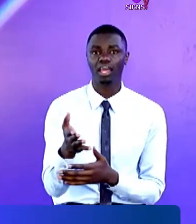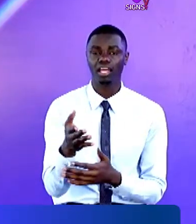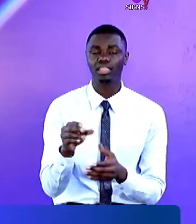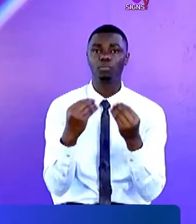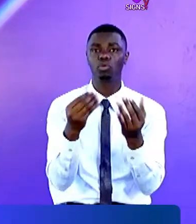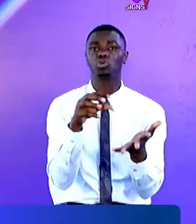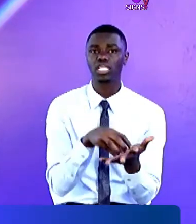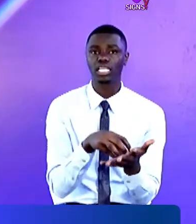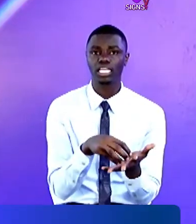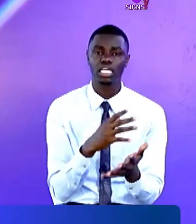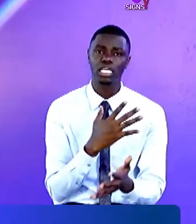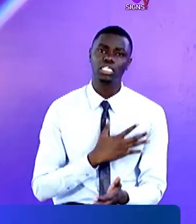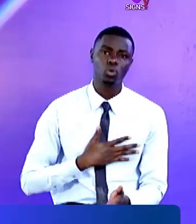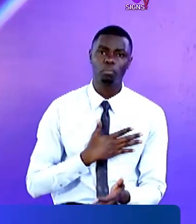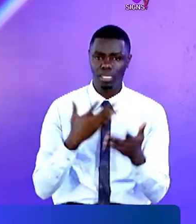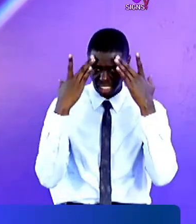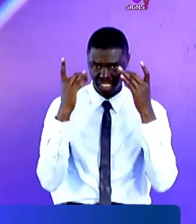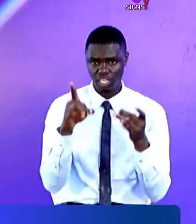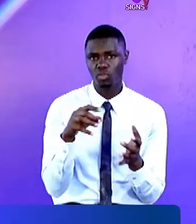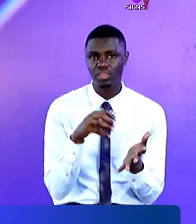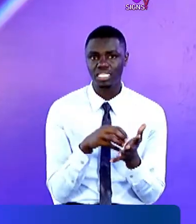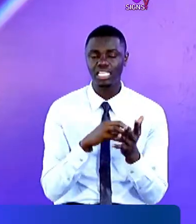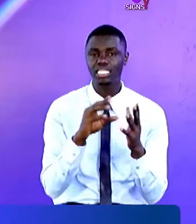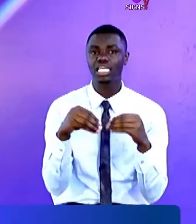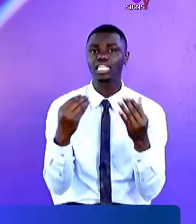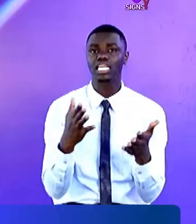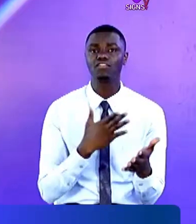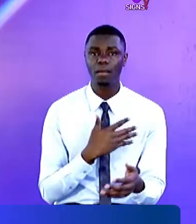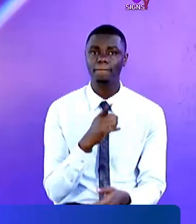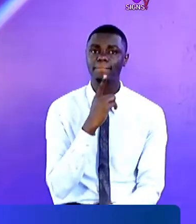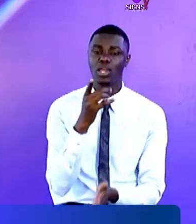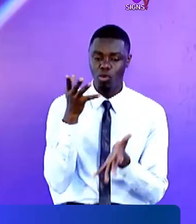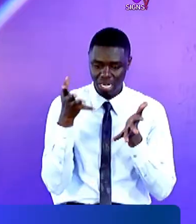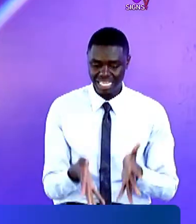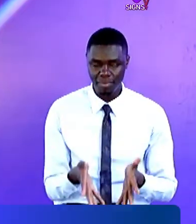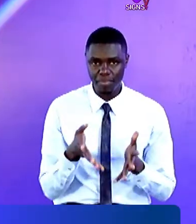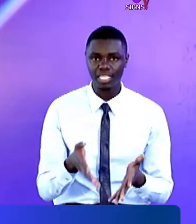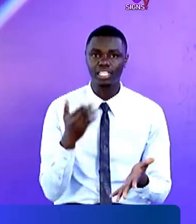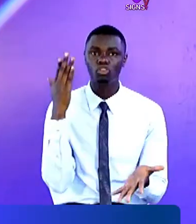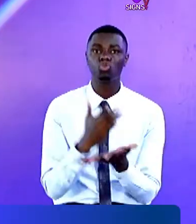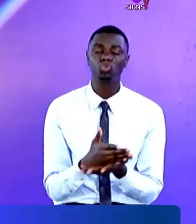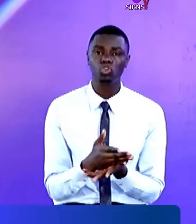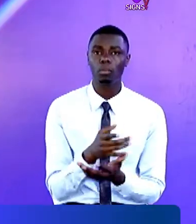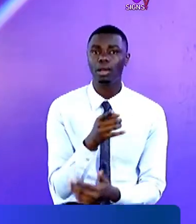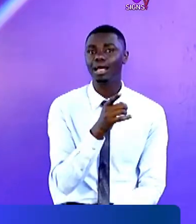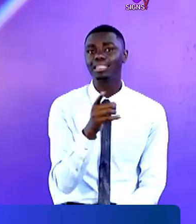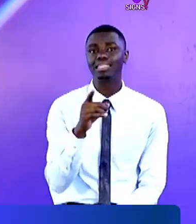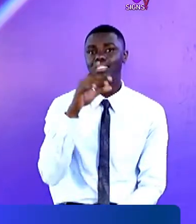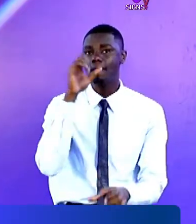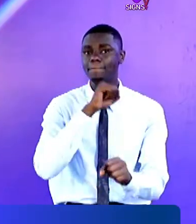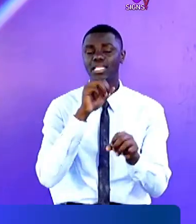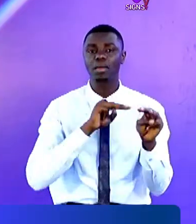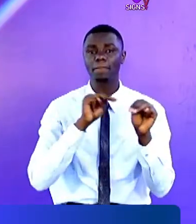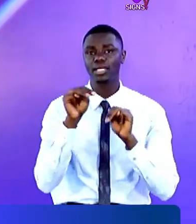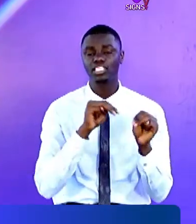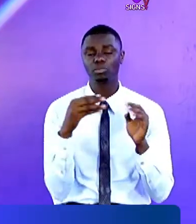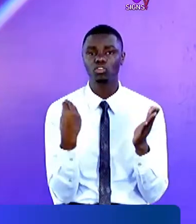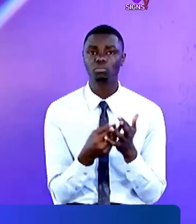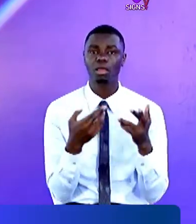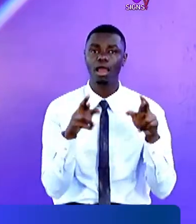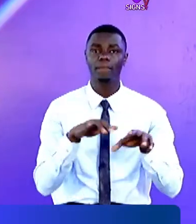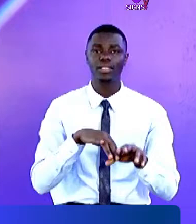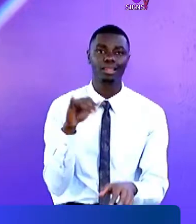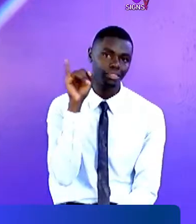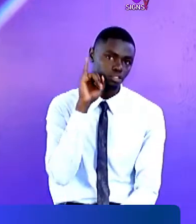saying, please decide on this case and give me my orders immediately to stop this mismanagement of finance taking place in